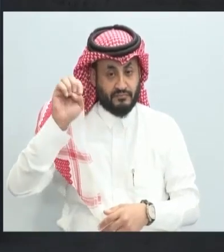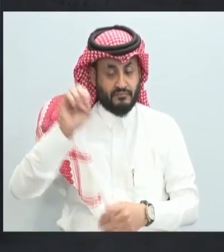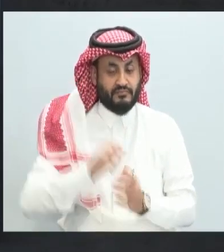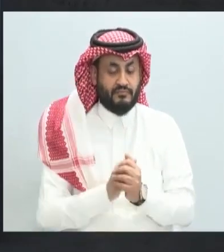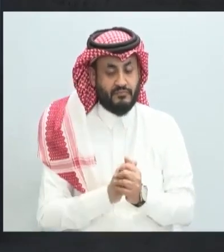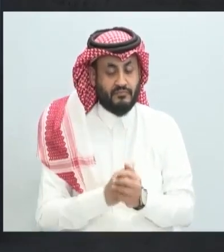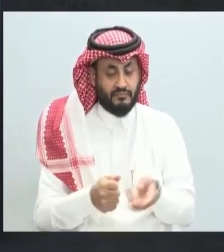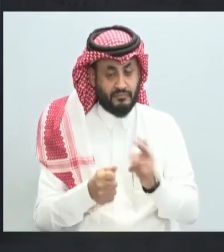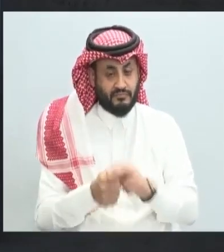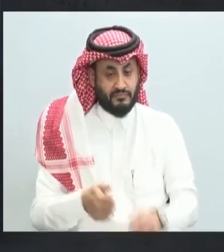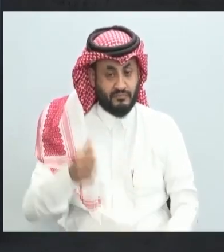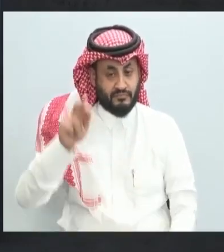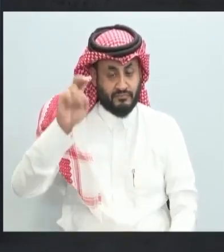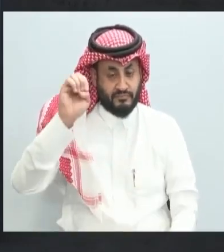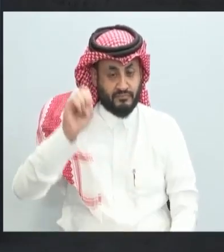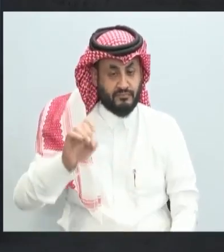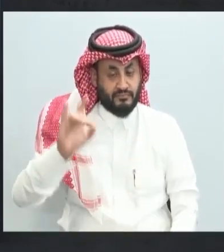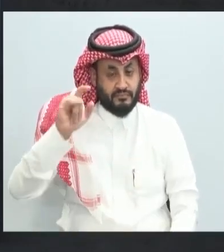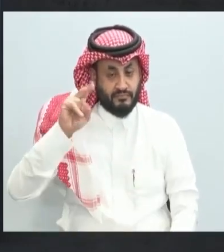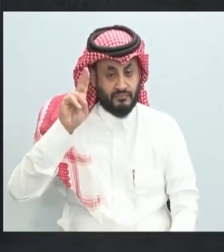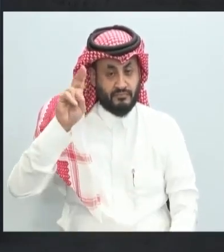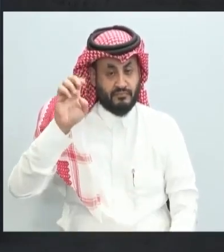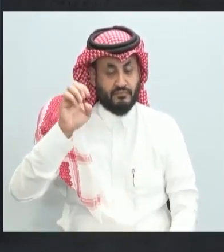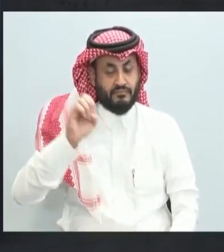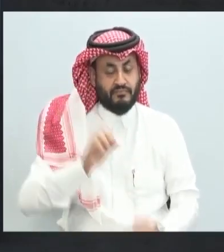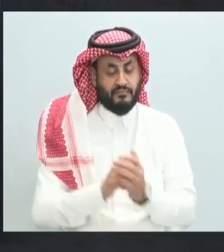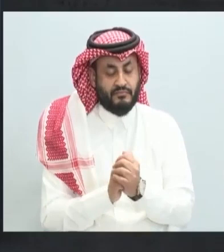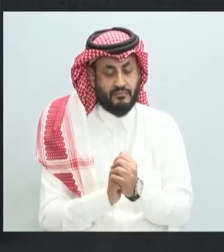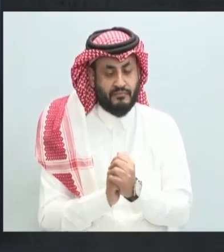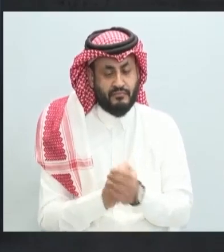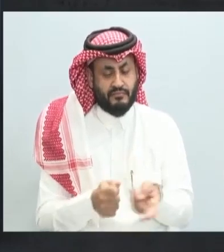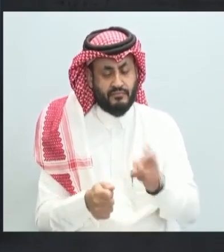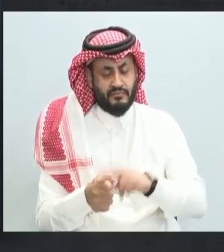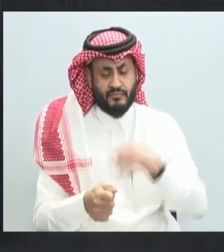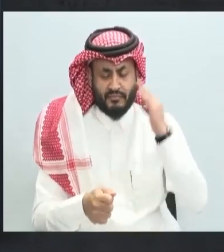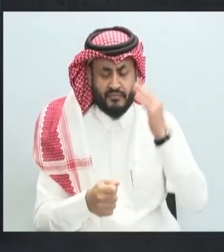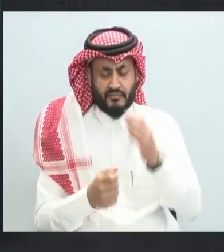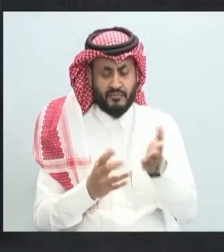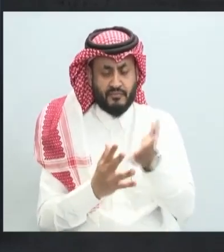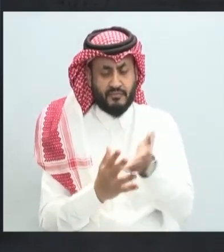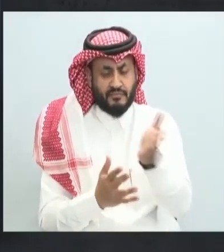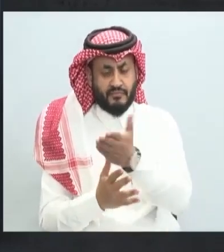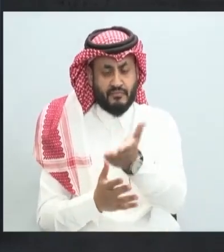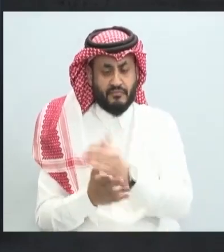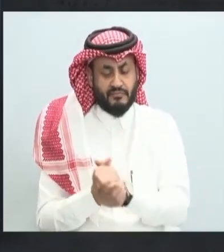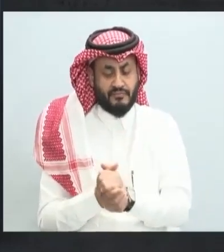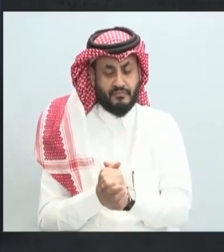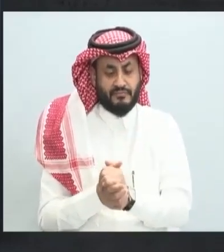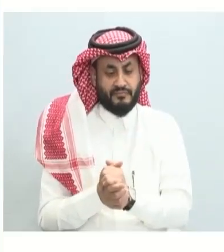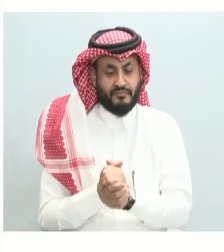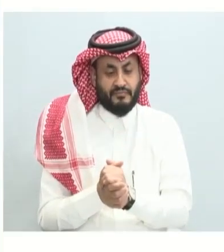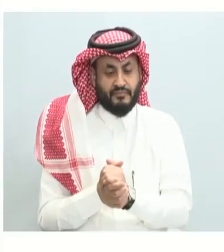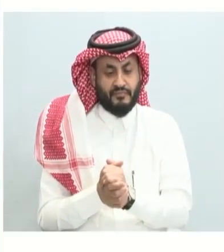start our question with, are you? So now let's listen to the second part of this